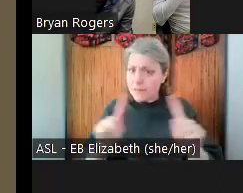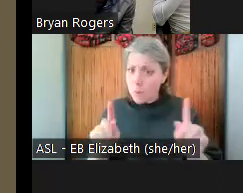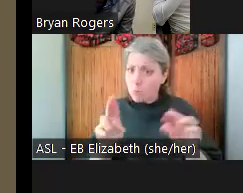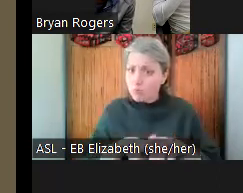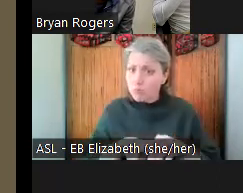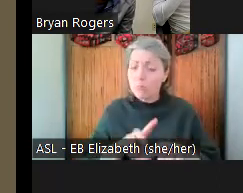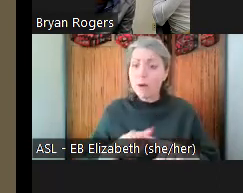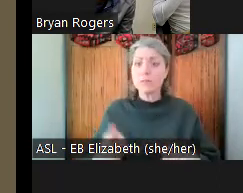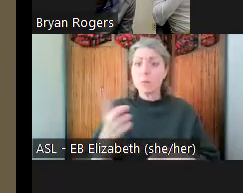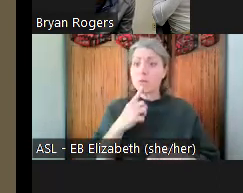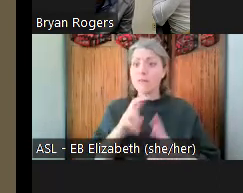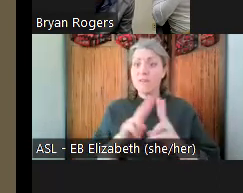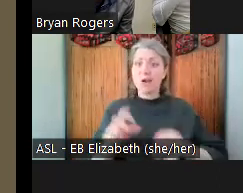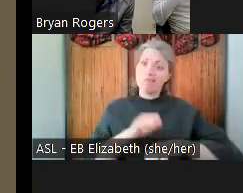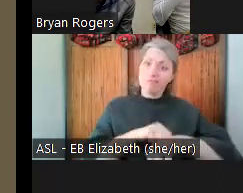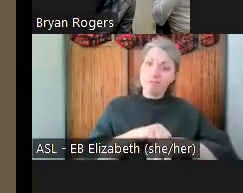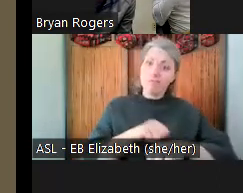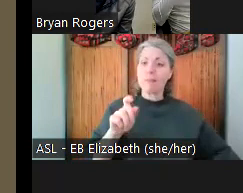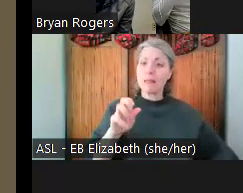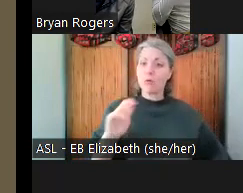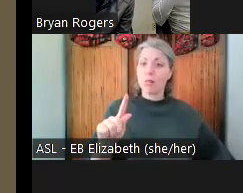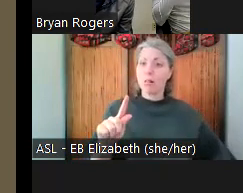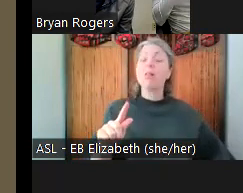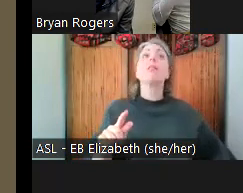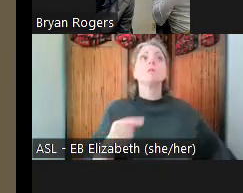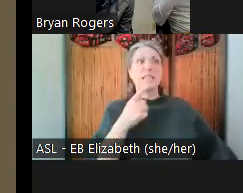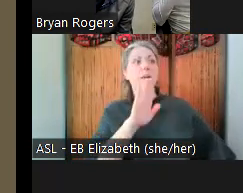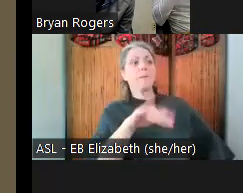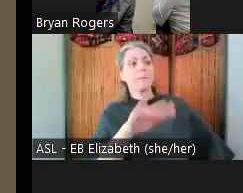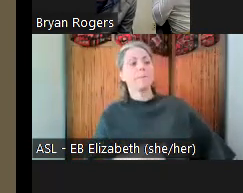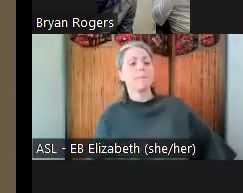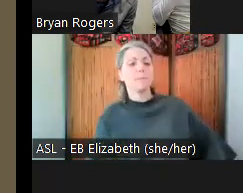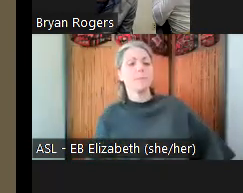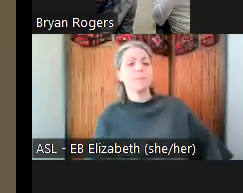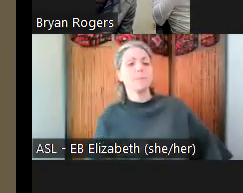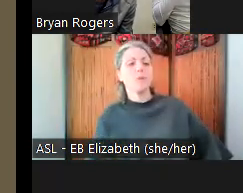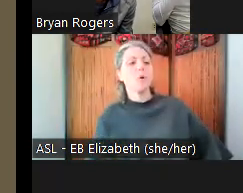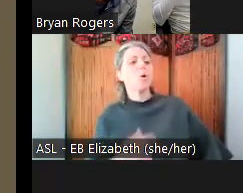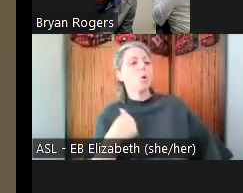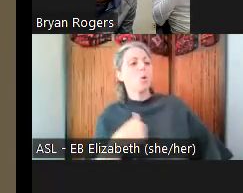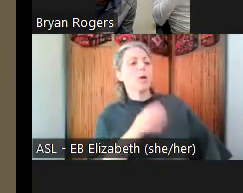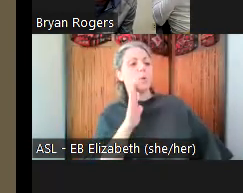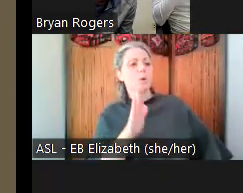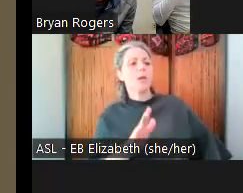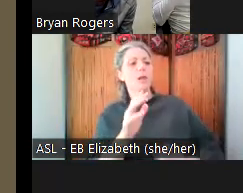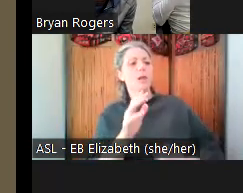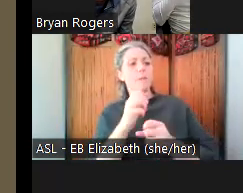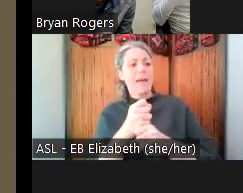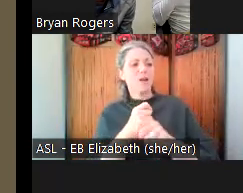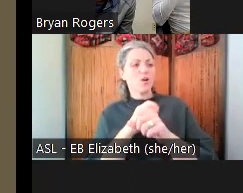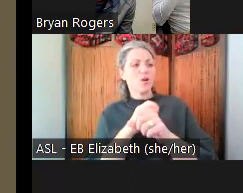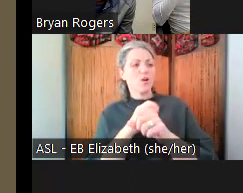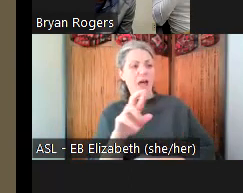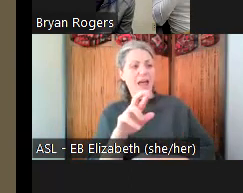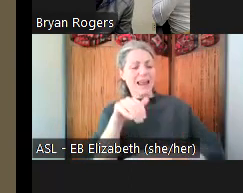who takes things very literal, if you give a direction to say, we're going to turn right at the light,